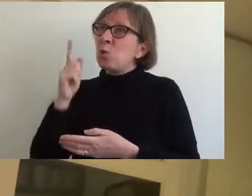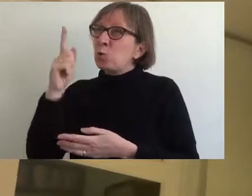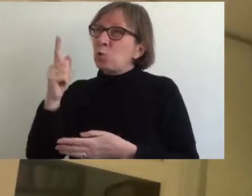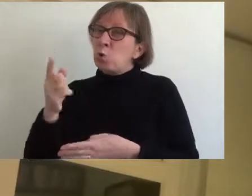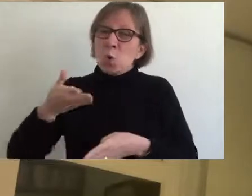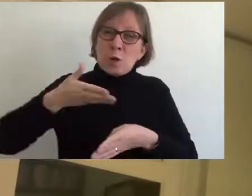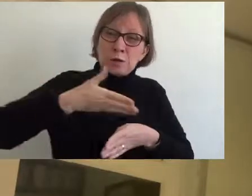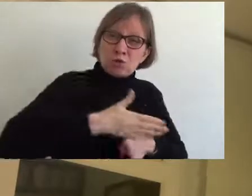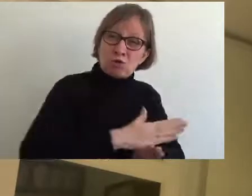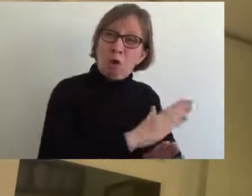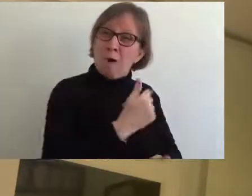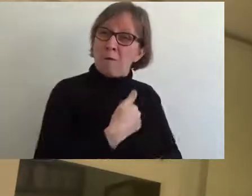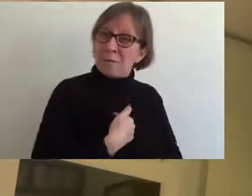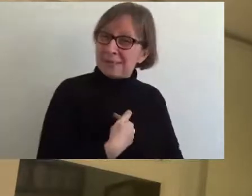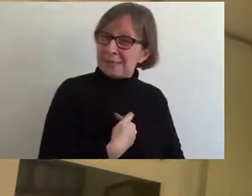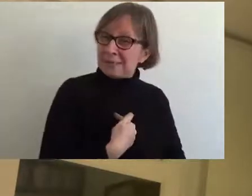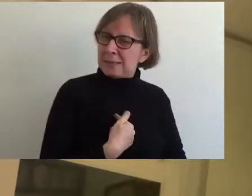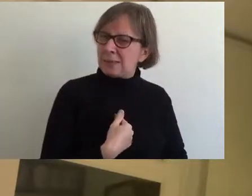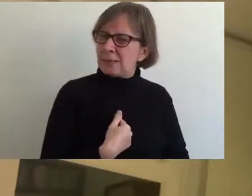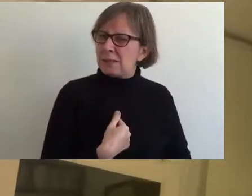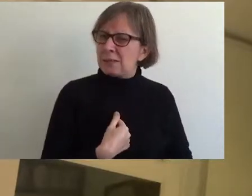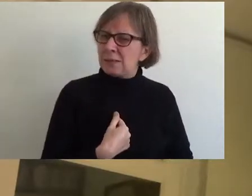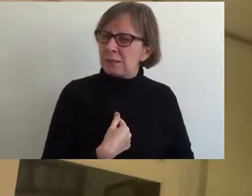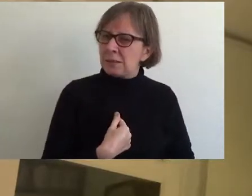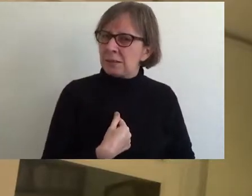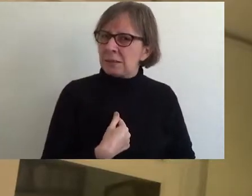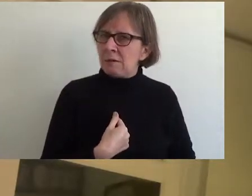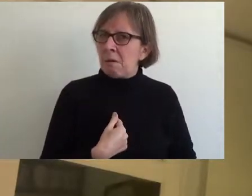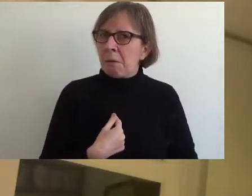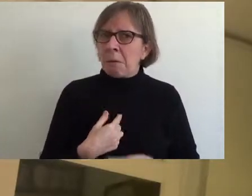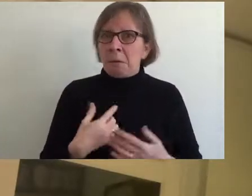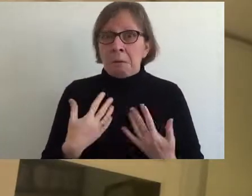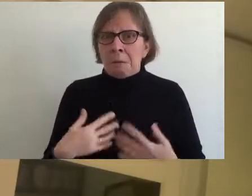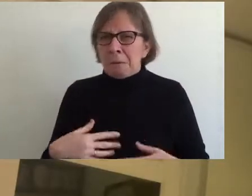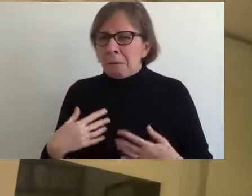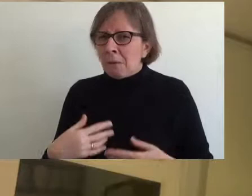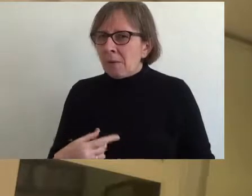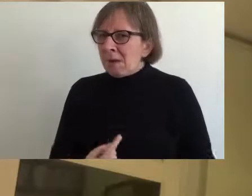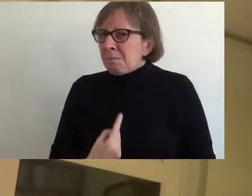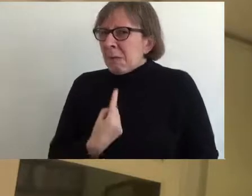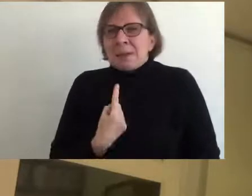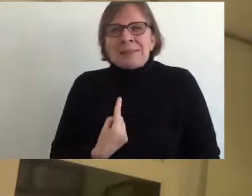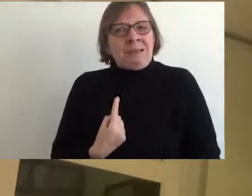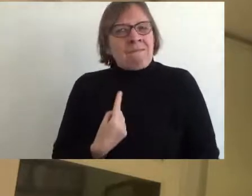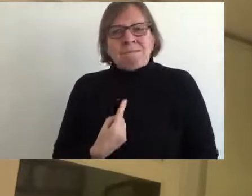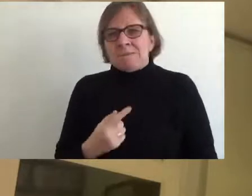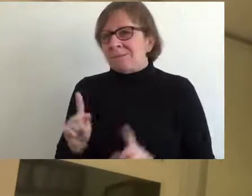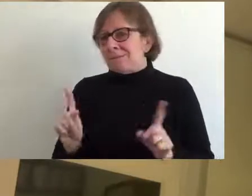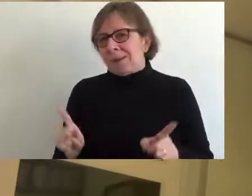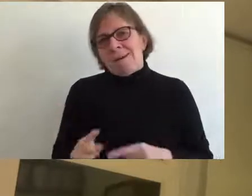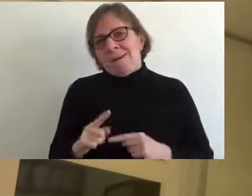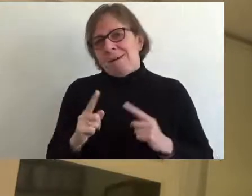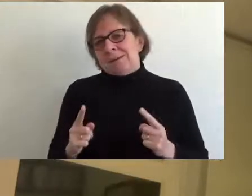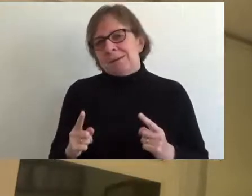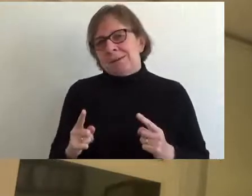you be my servant too. That we can't imagine we can do it all on our